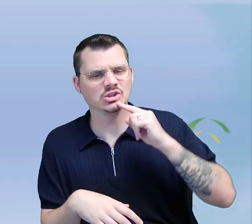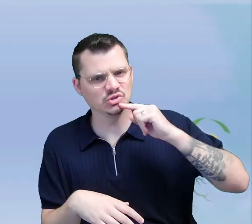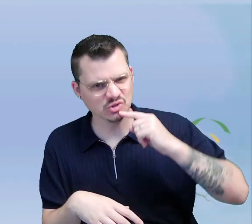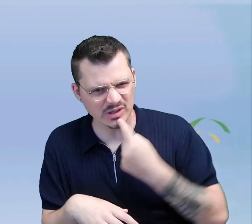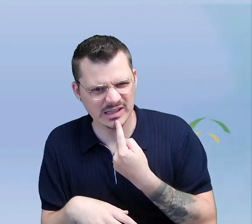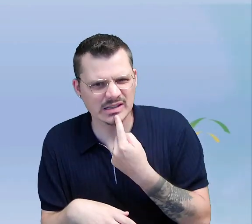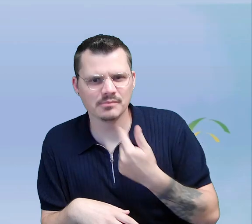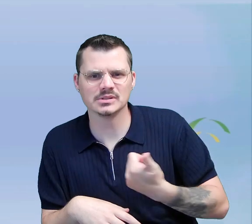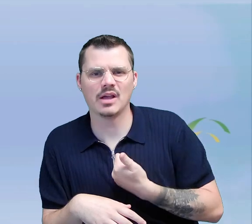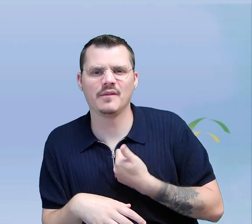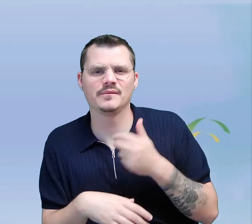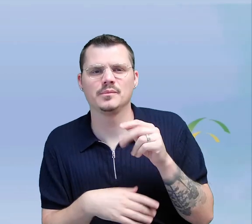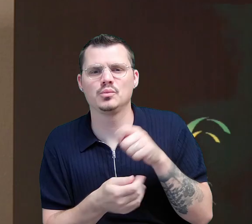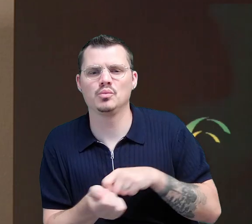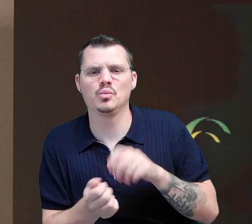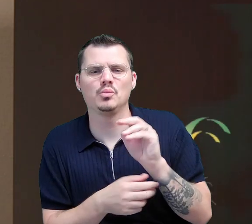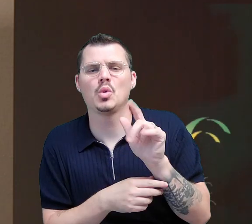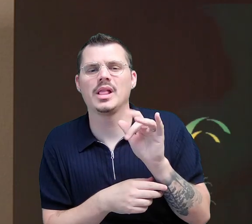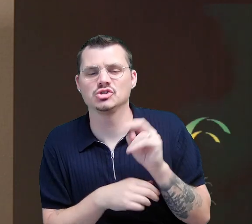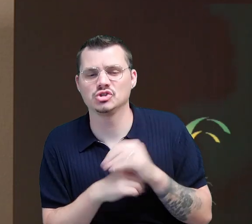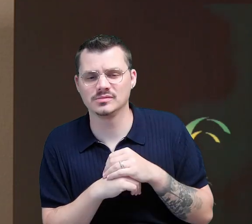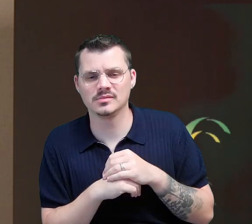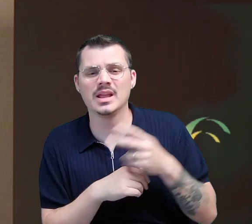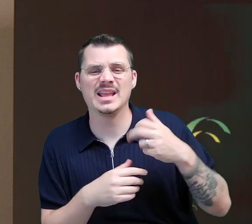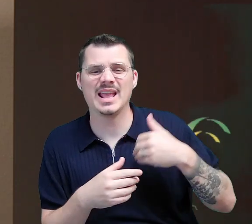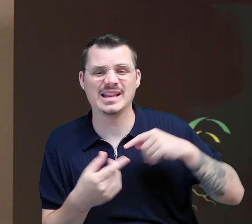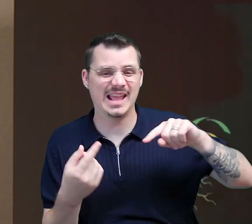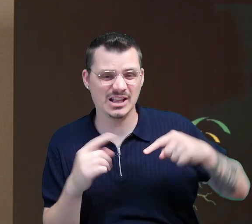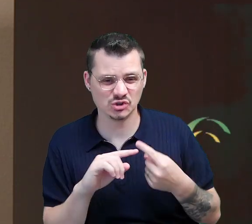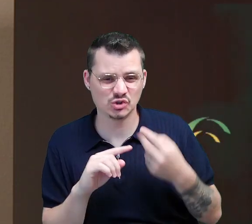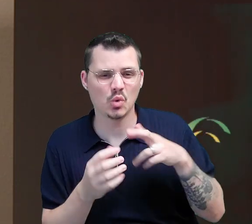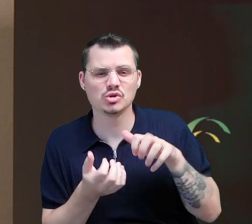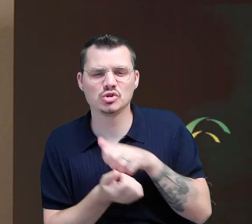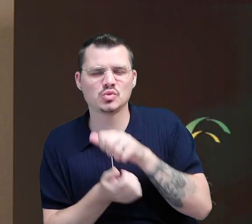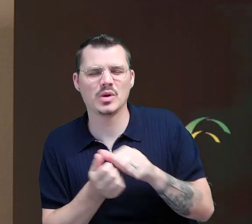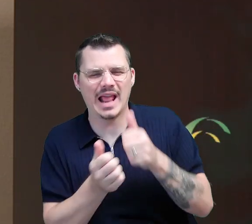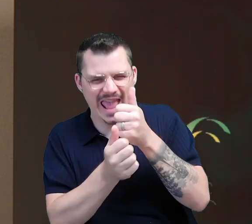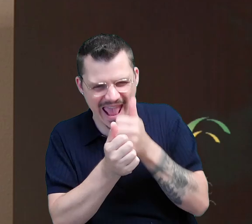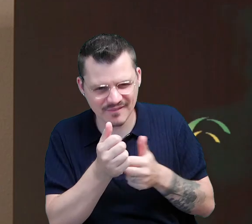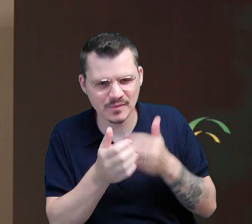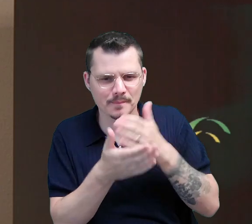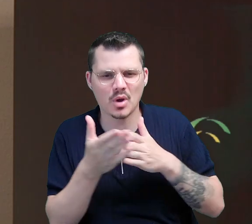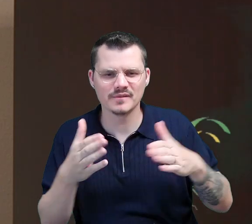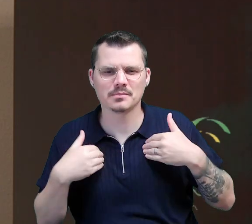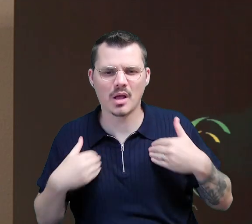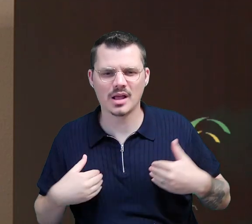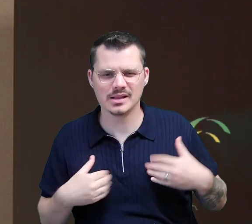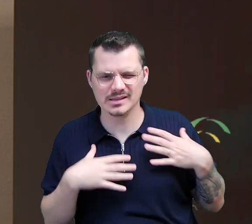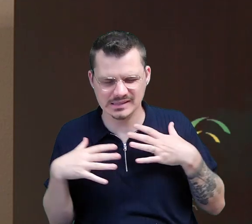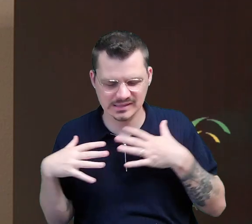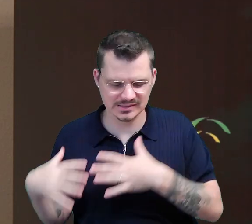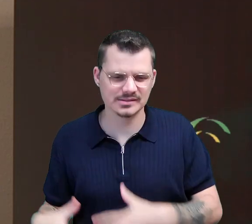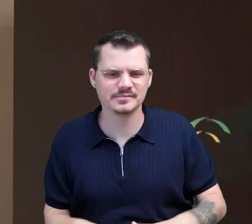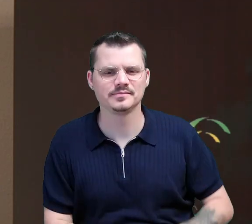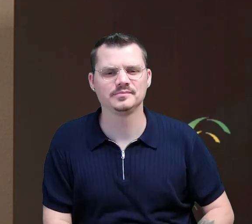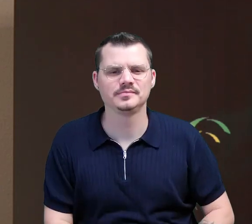extreme self-mutilation. He had injured or destroyed every surface of his body.